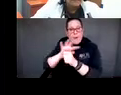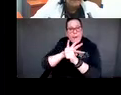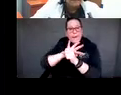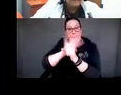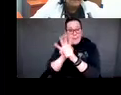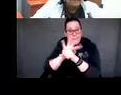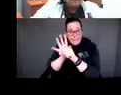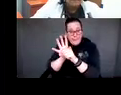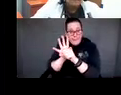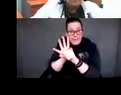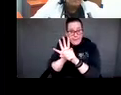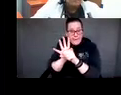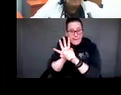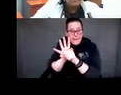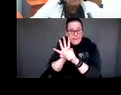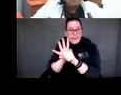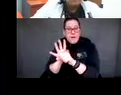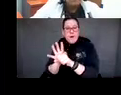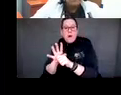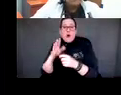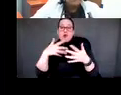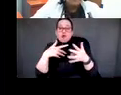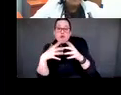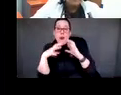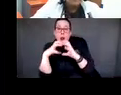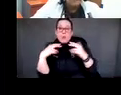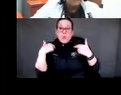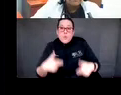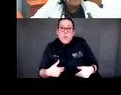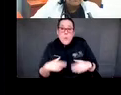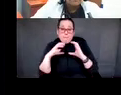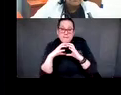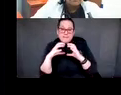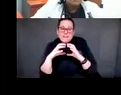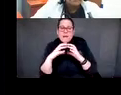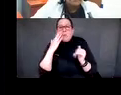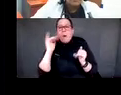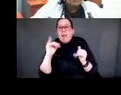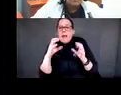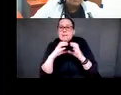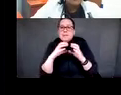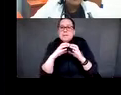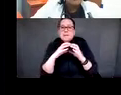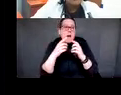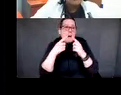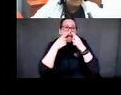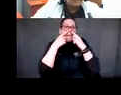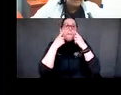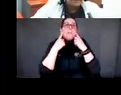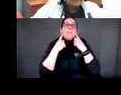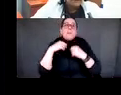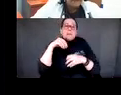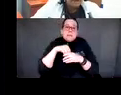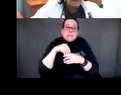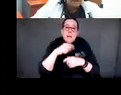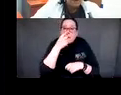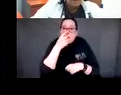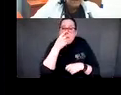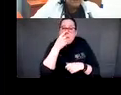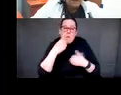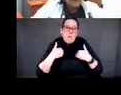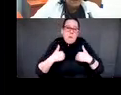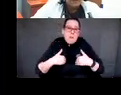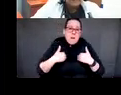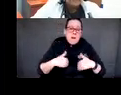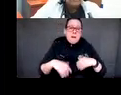here. And here is a human cell, like the cells that line our respiratory tract in our noses, in our